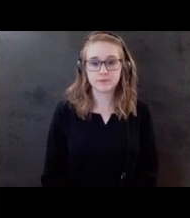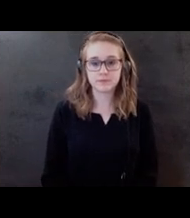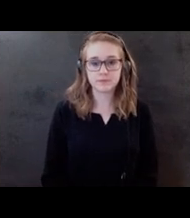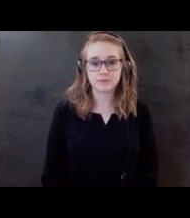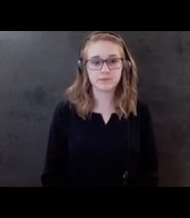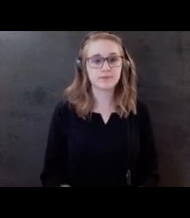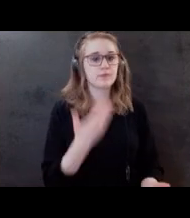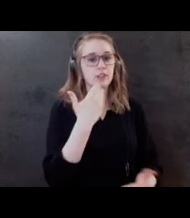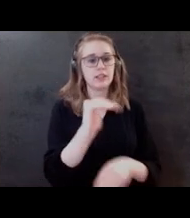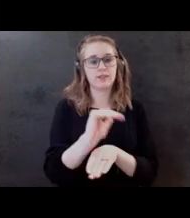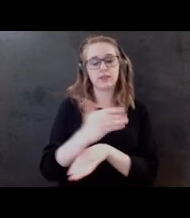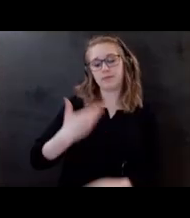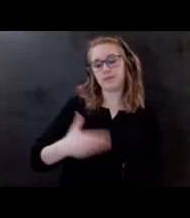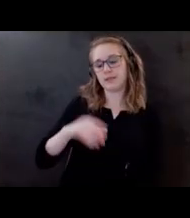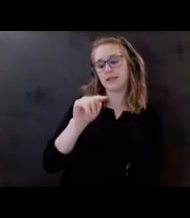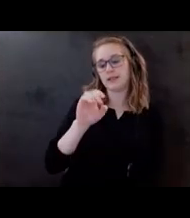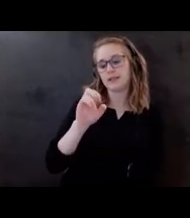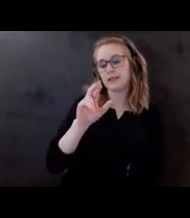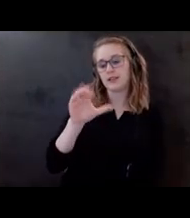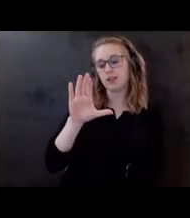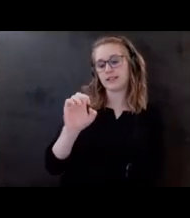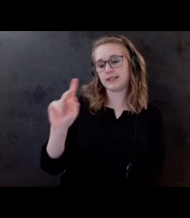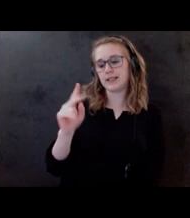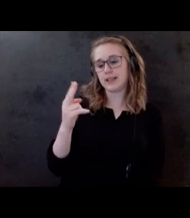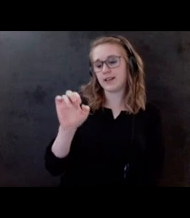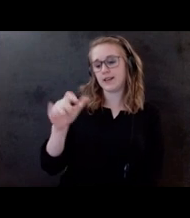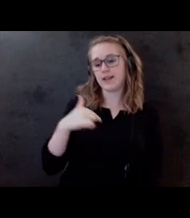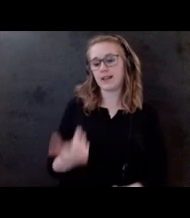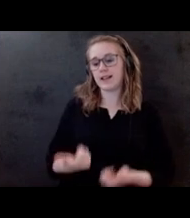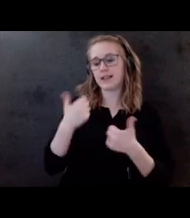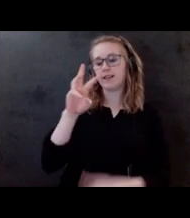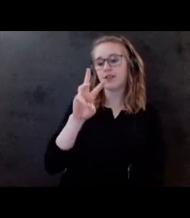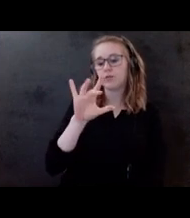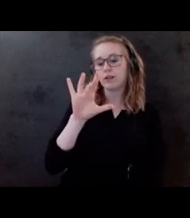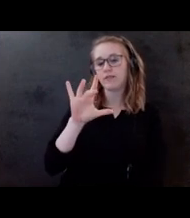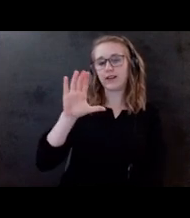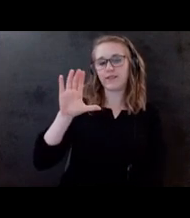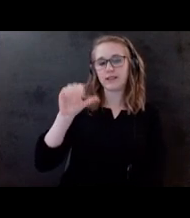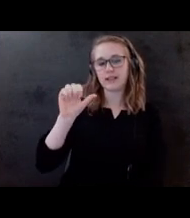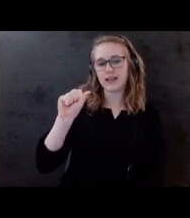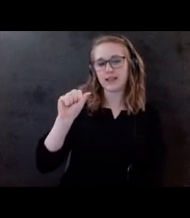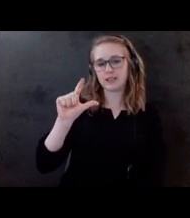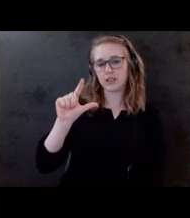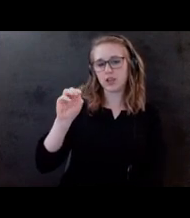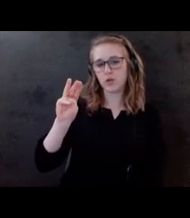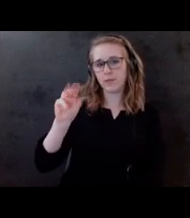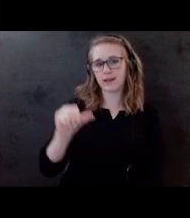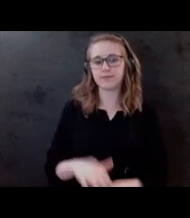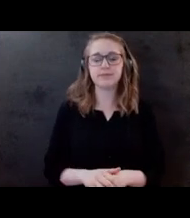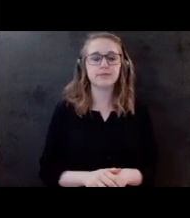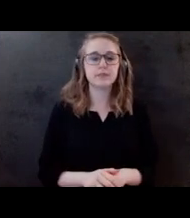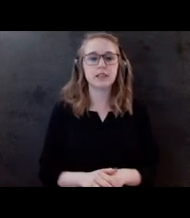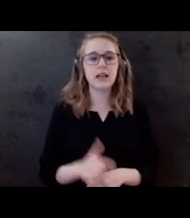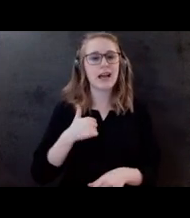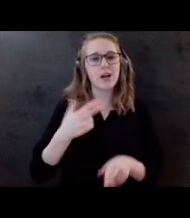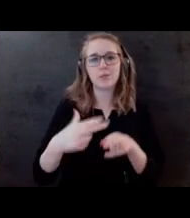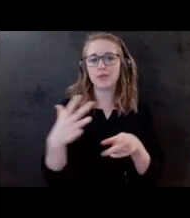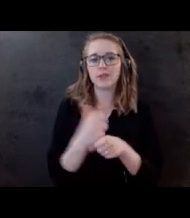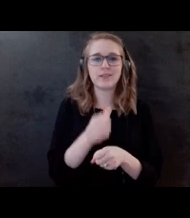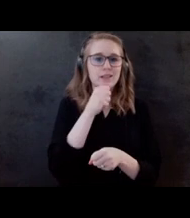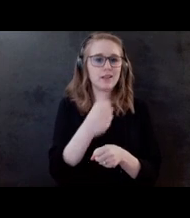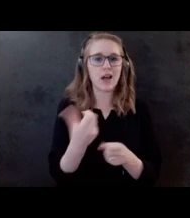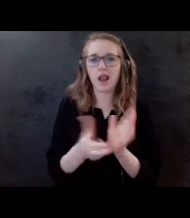Good evening. My name is Terrence Cahill, and I live at 625 Casaloma. I'm going to be kind of brief. I'm not going to go back over